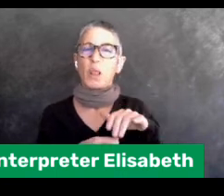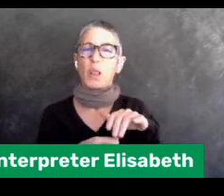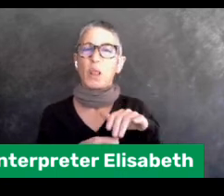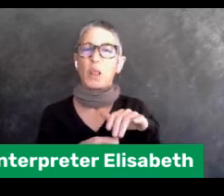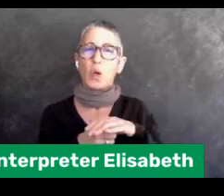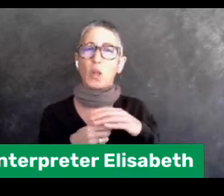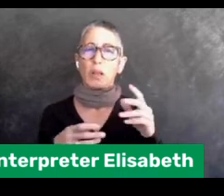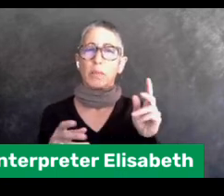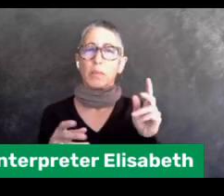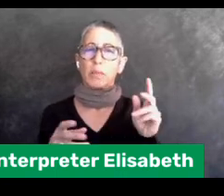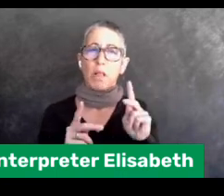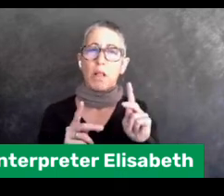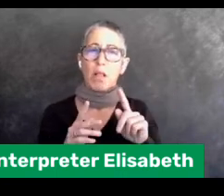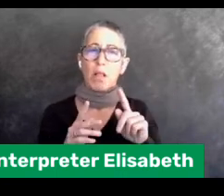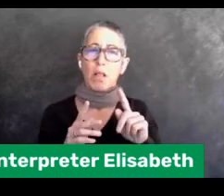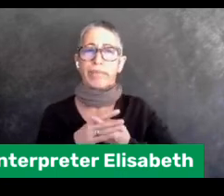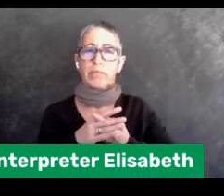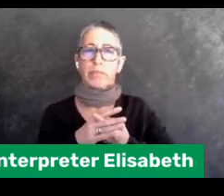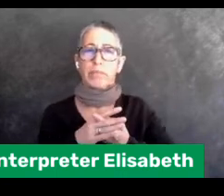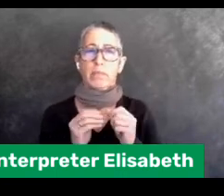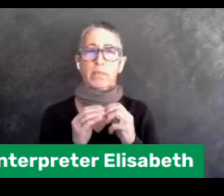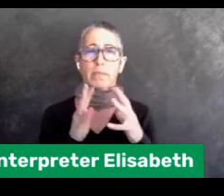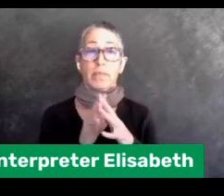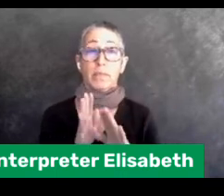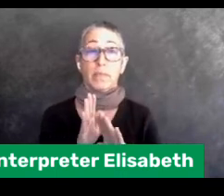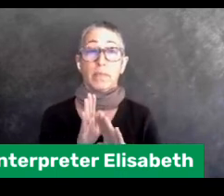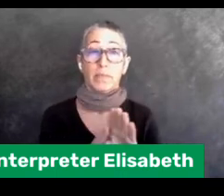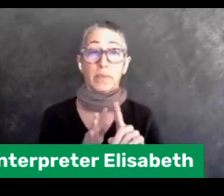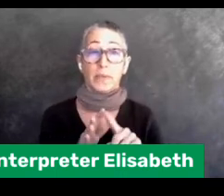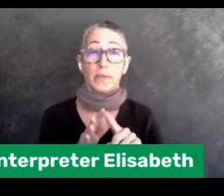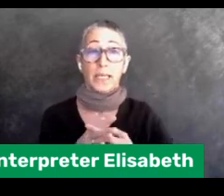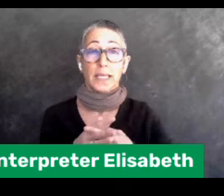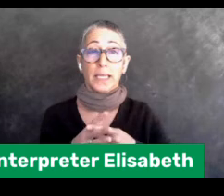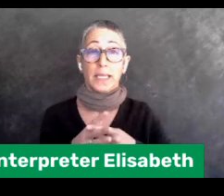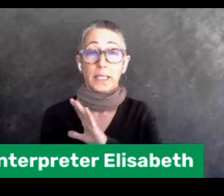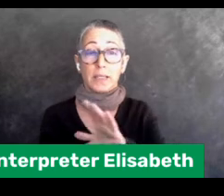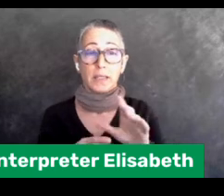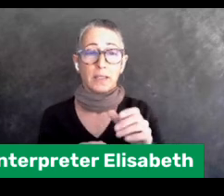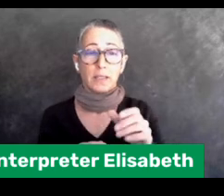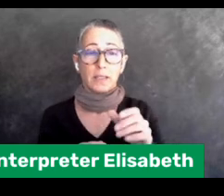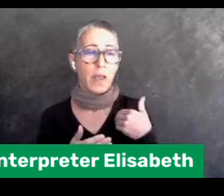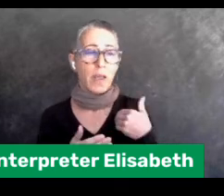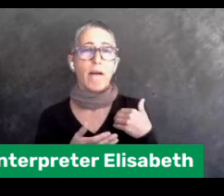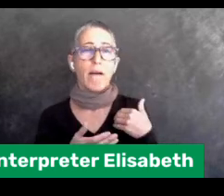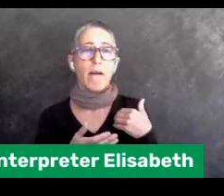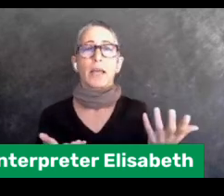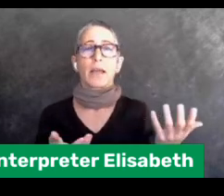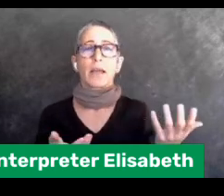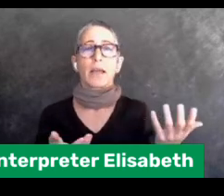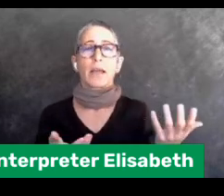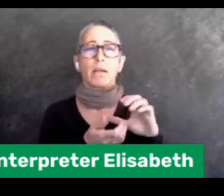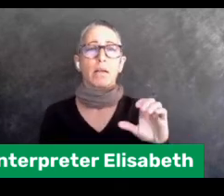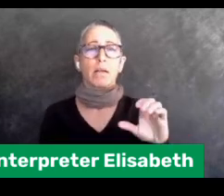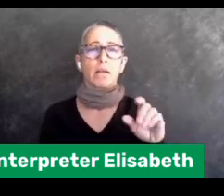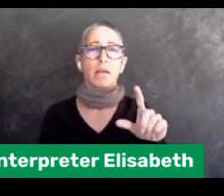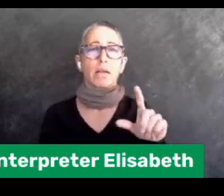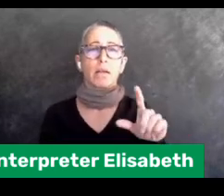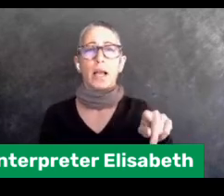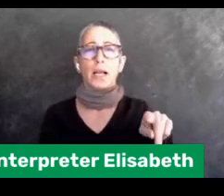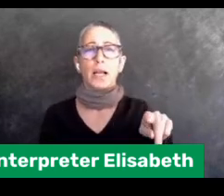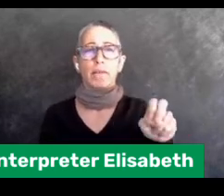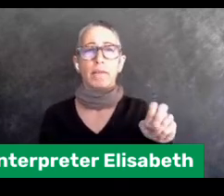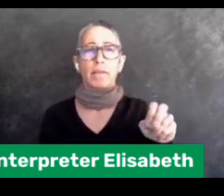their items. Participate in Austin Garden Collective volunteer days. You can go ahead and RSVP on that link